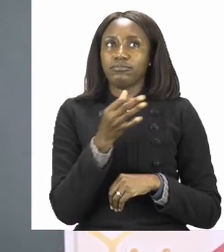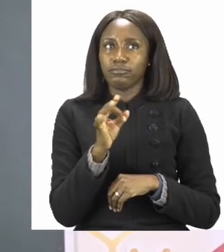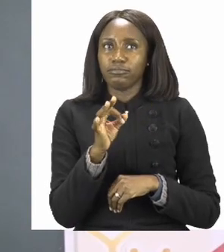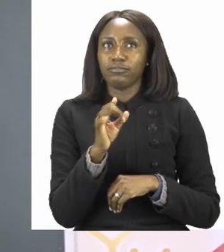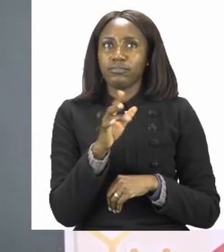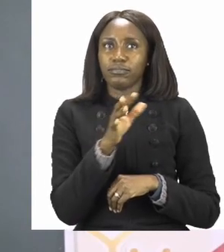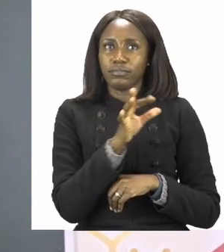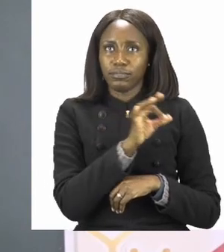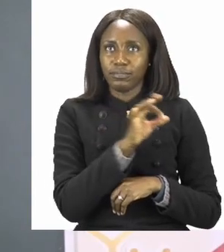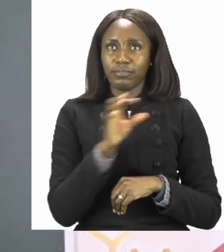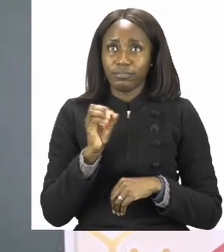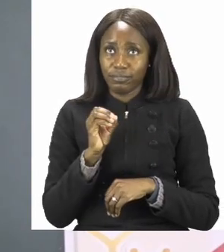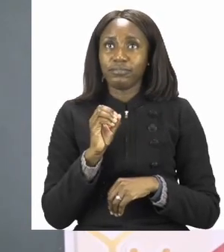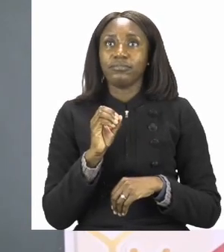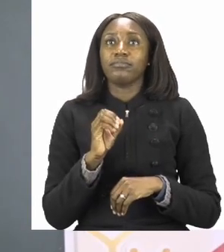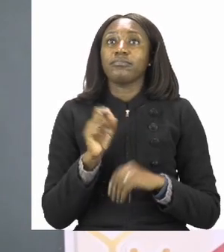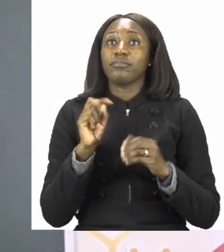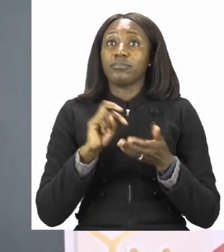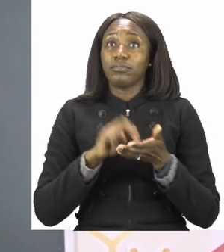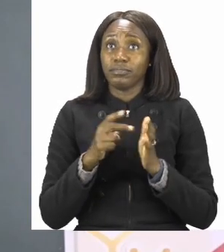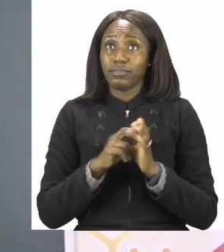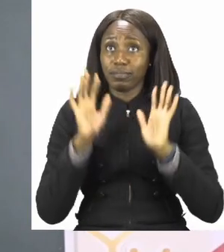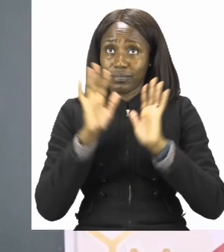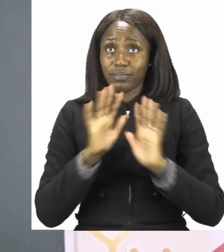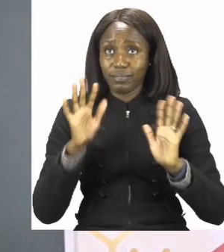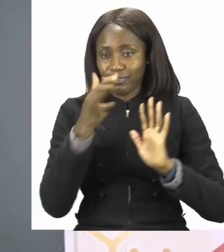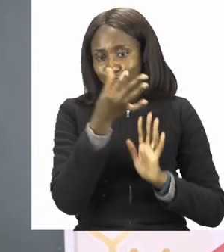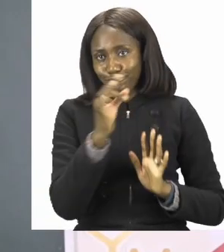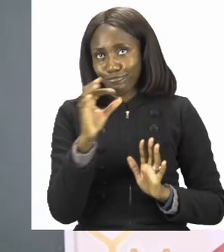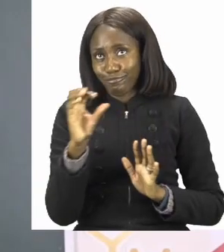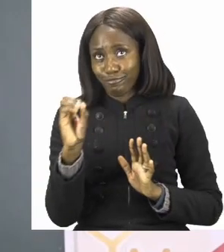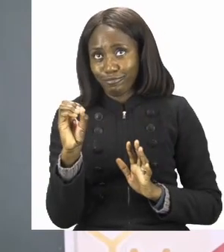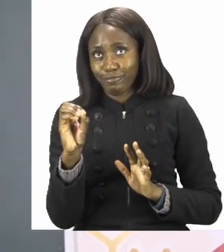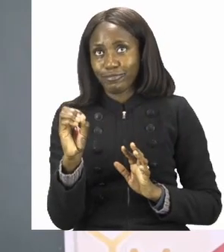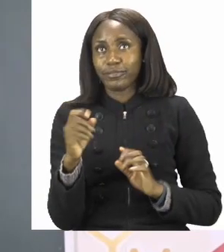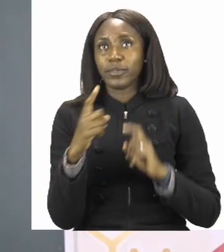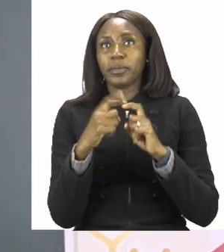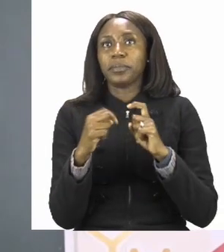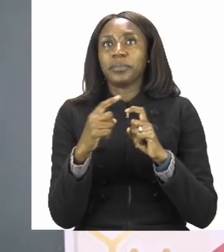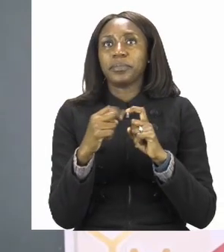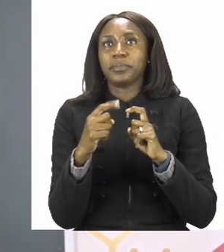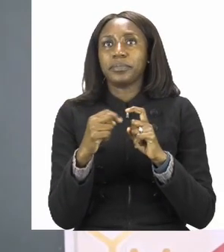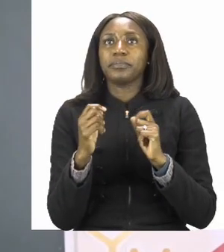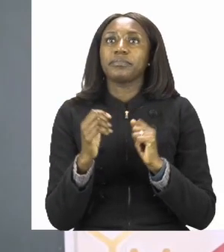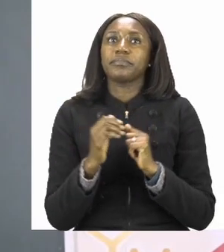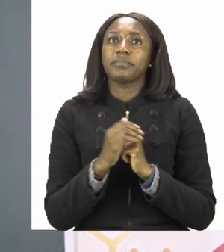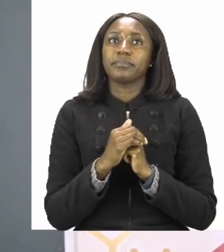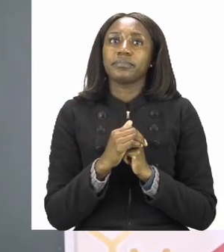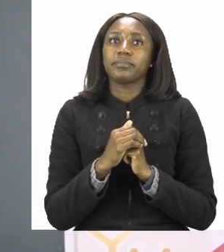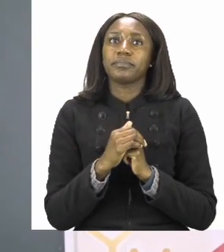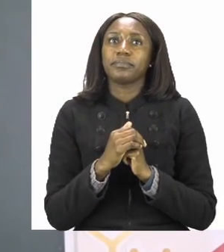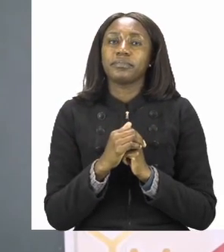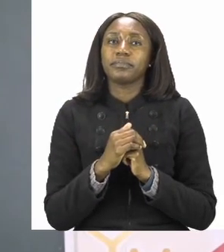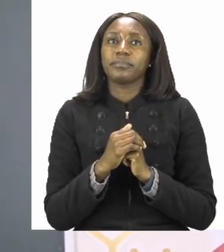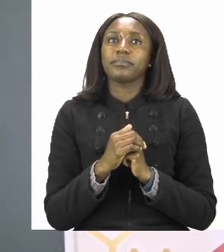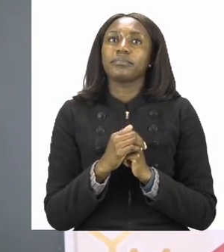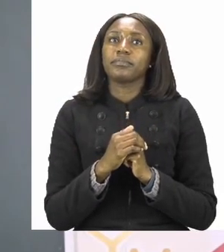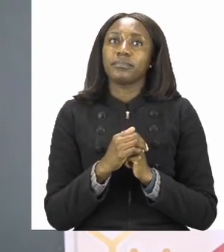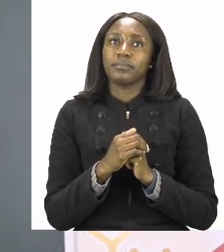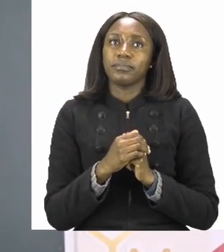89, 90. So you're going to color 88 pink